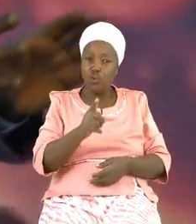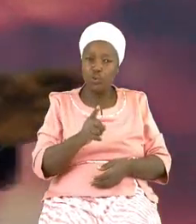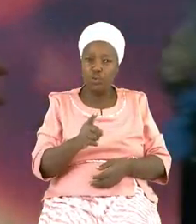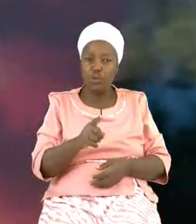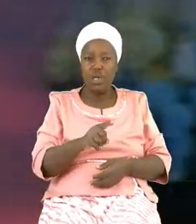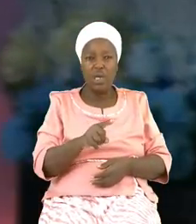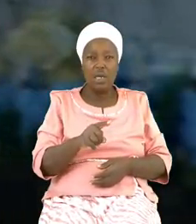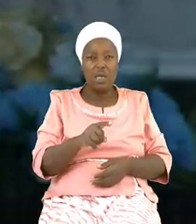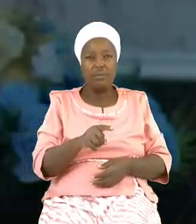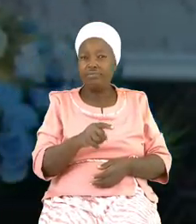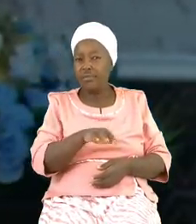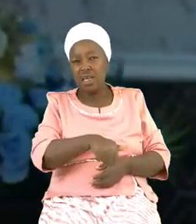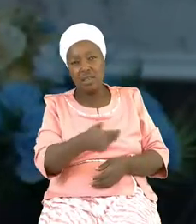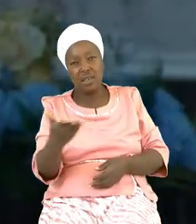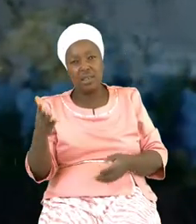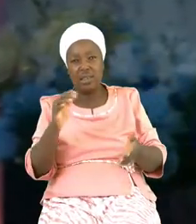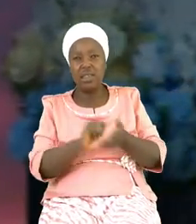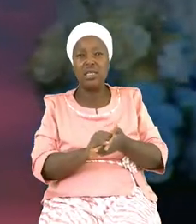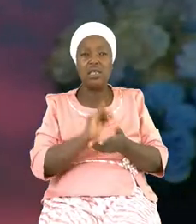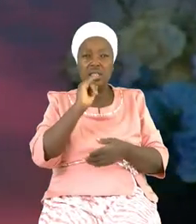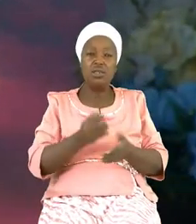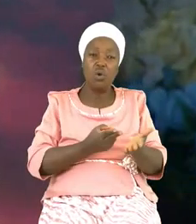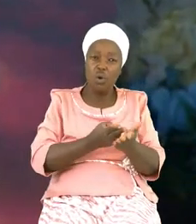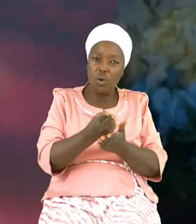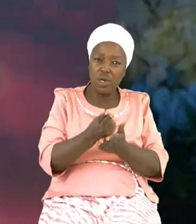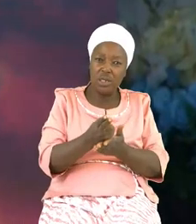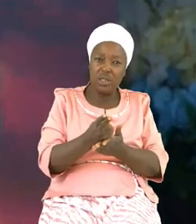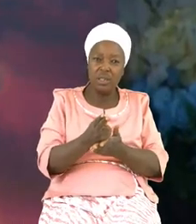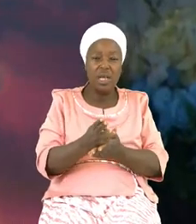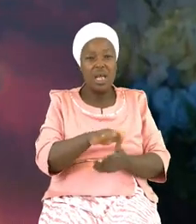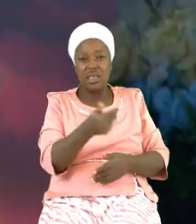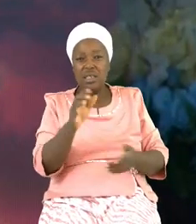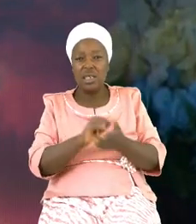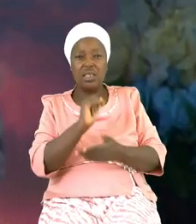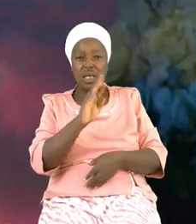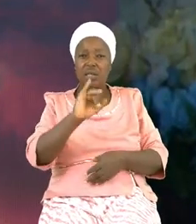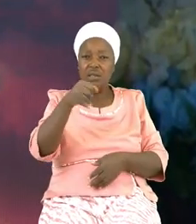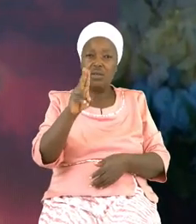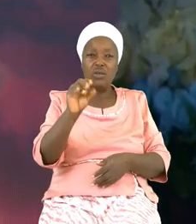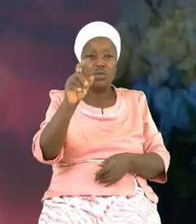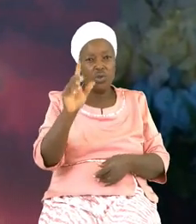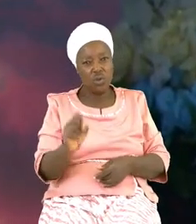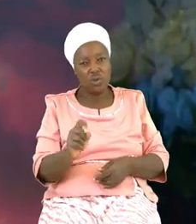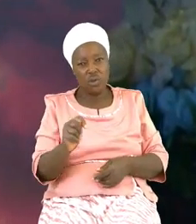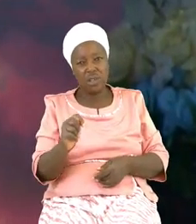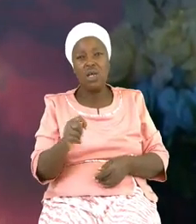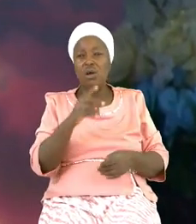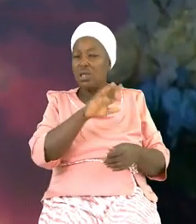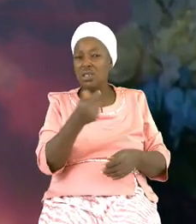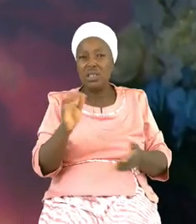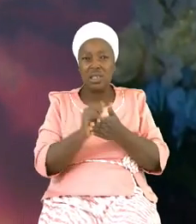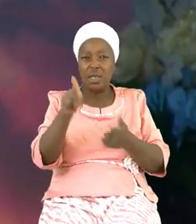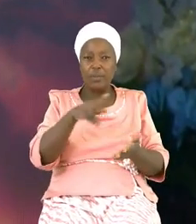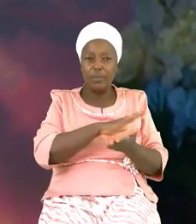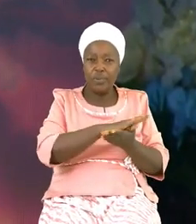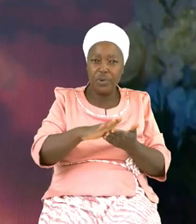are honest, whatsoever things are just, whatsoever things are pure, whatsoever